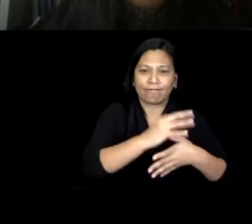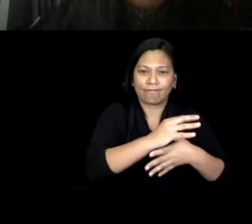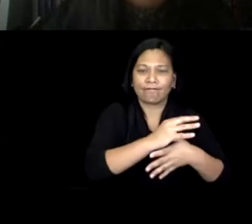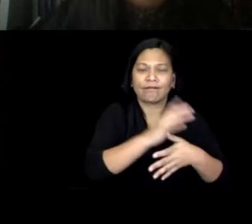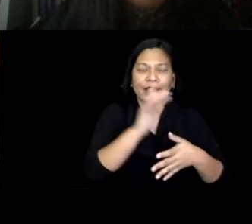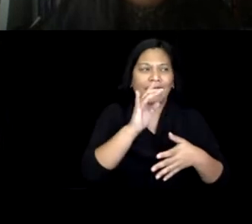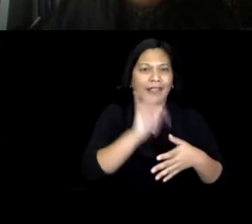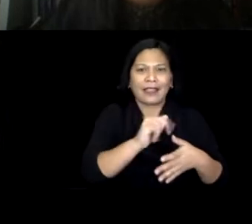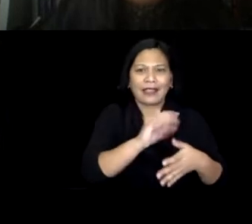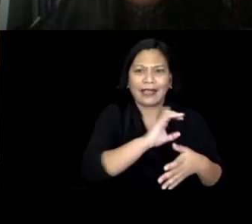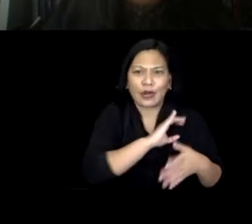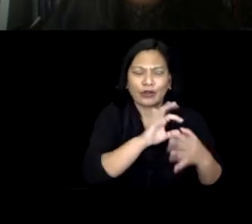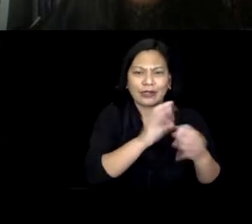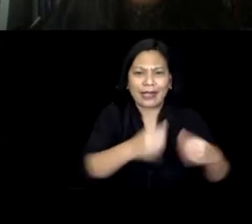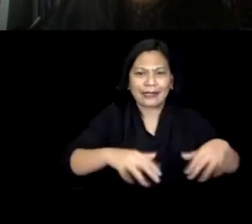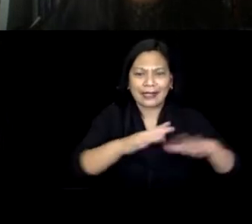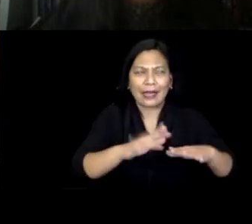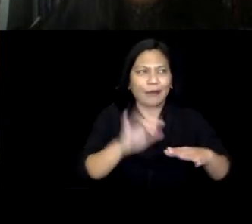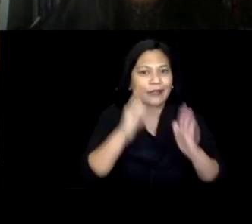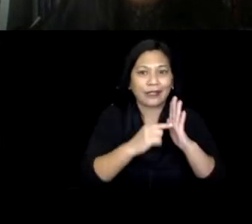Trees and Window Horses.